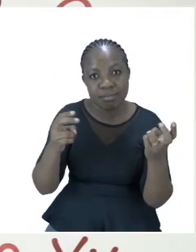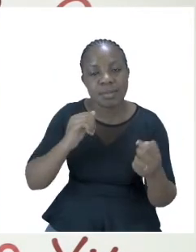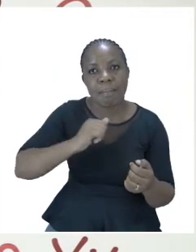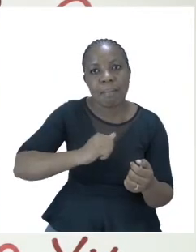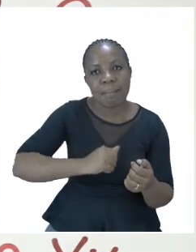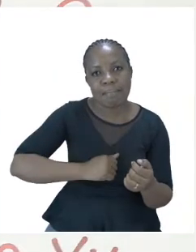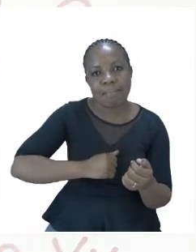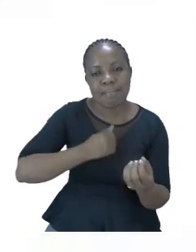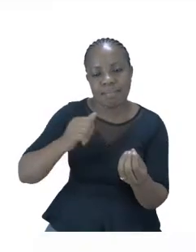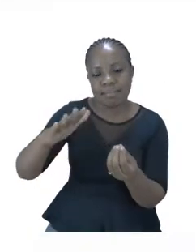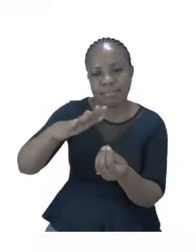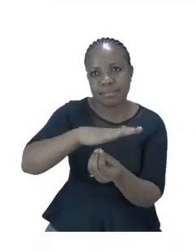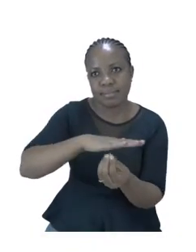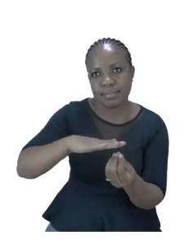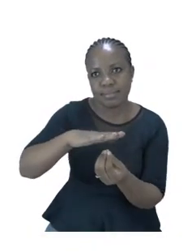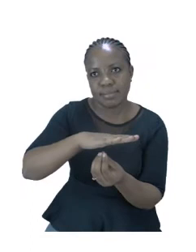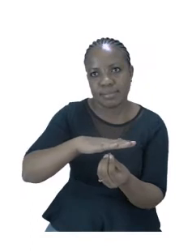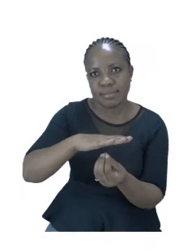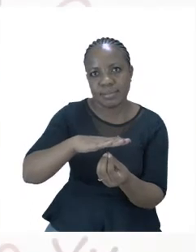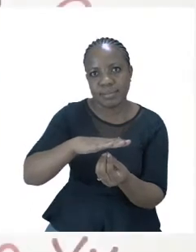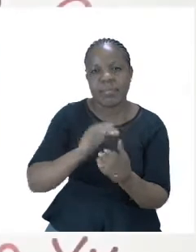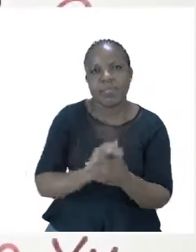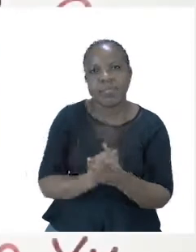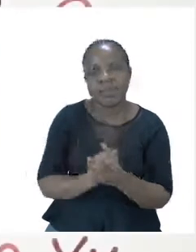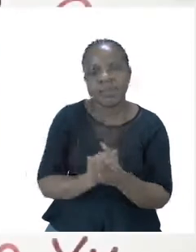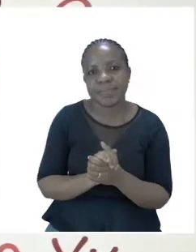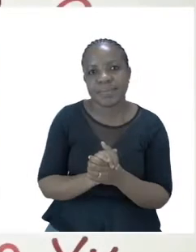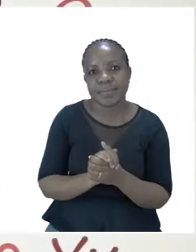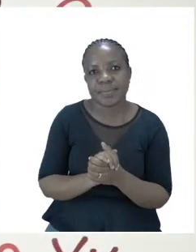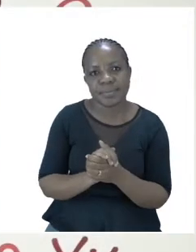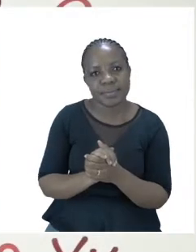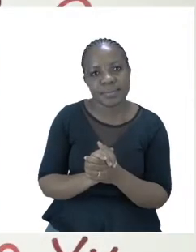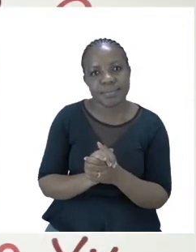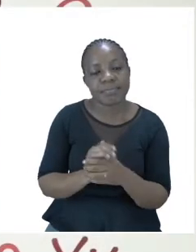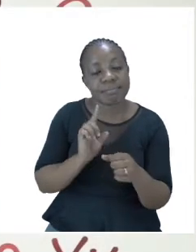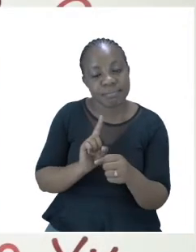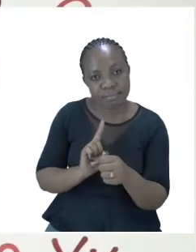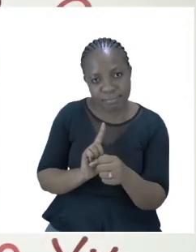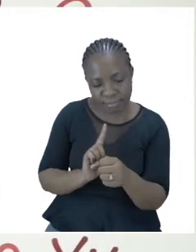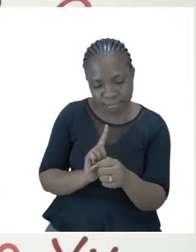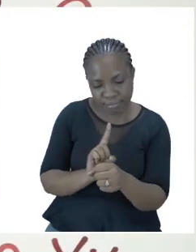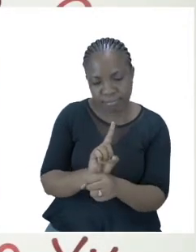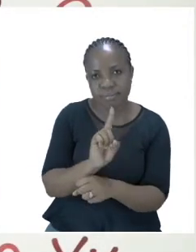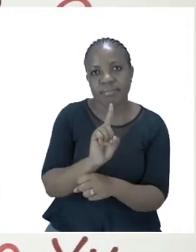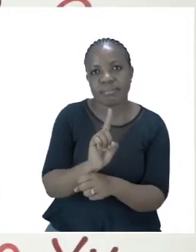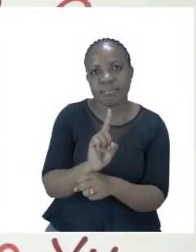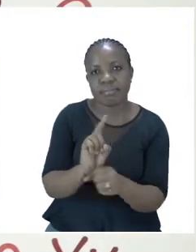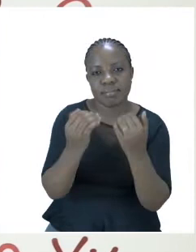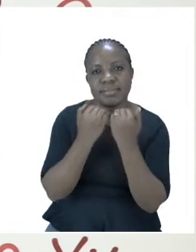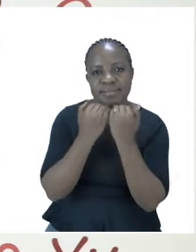My Family. And before we get into the lesson for today, it is very important,